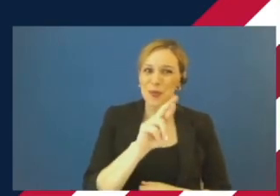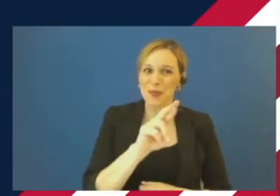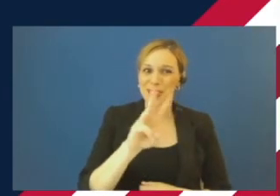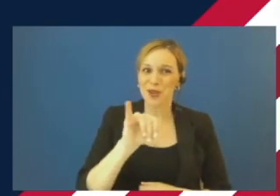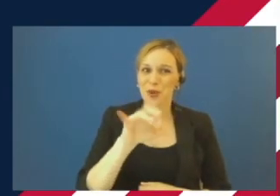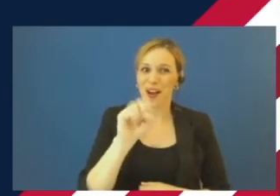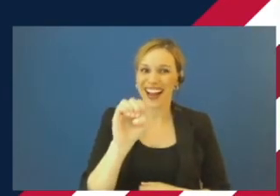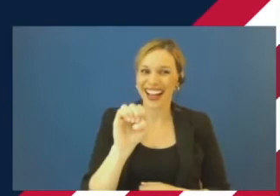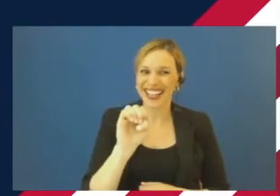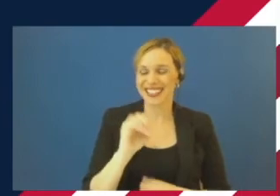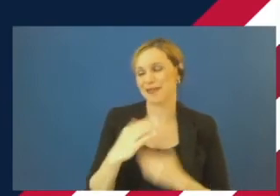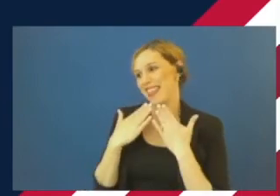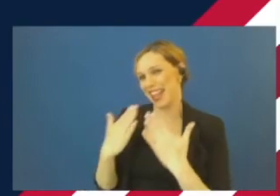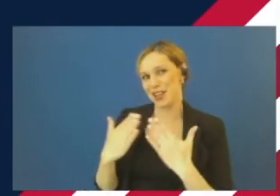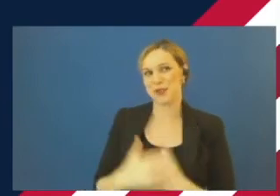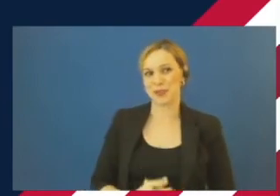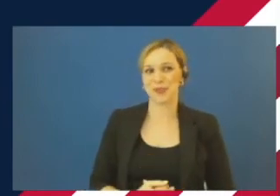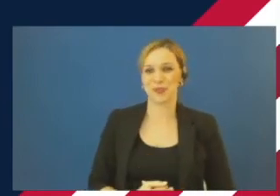Thank you.